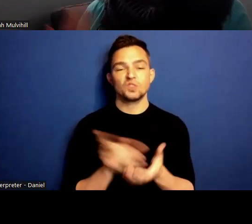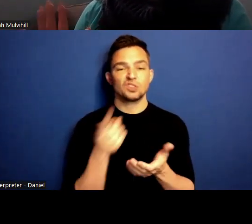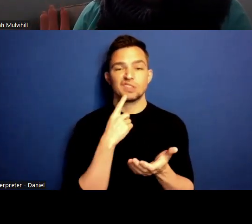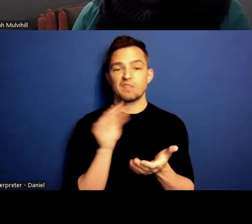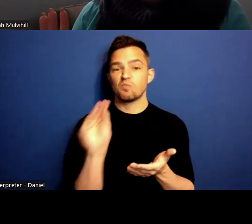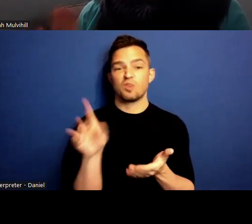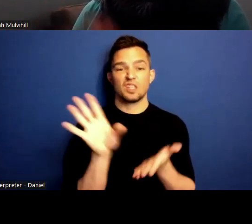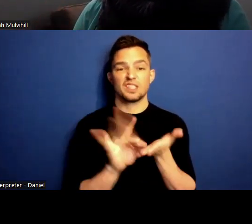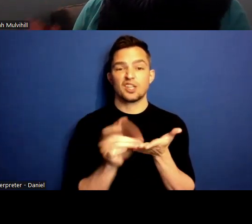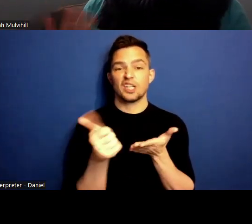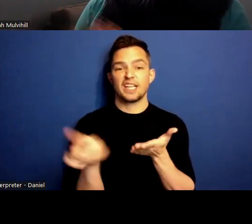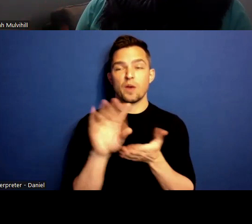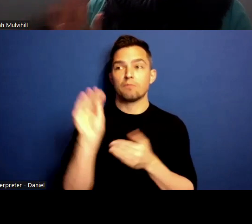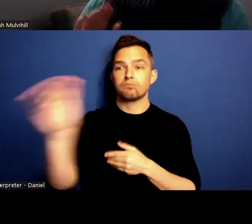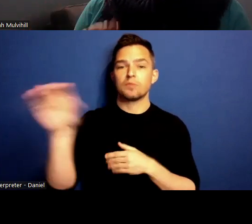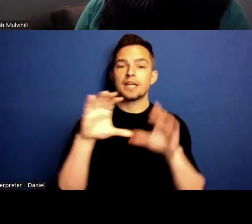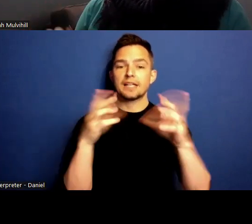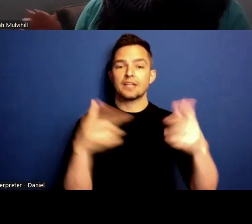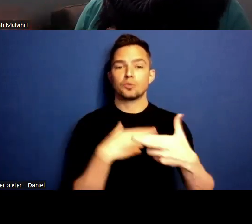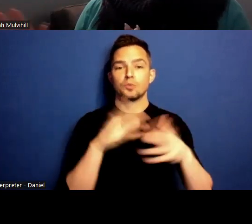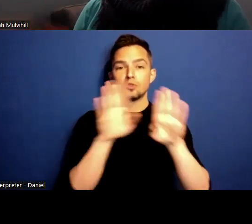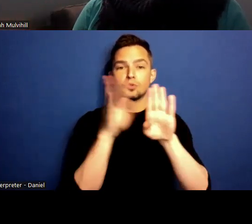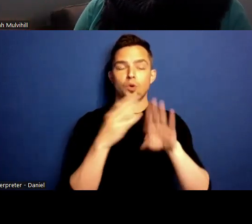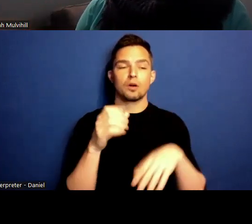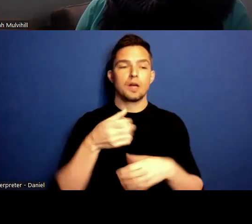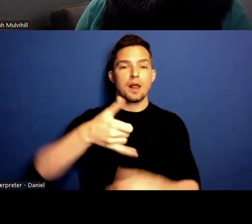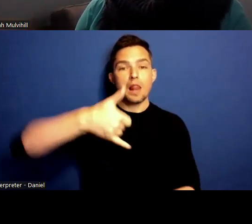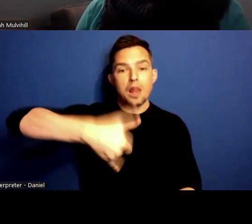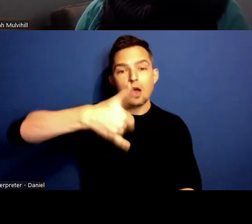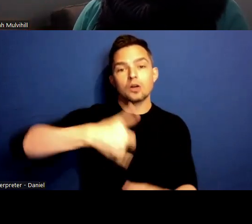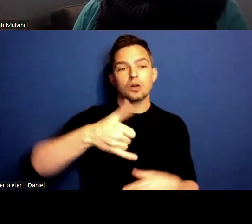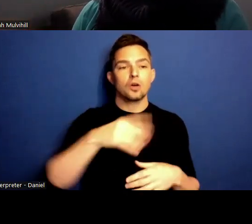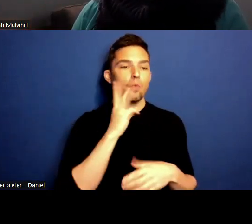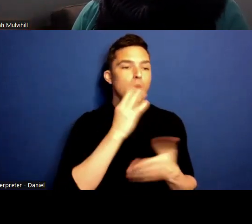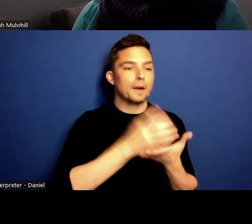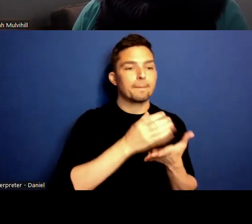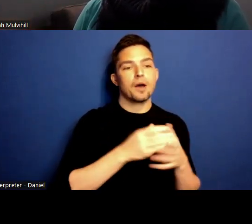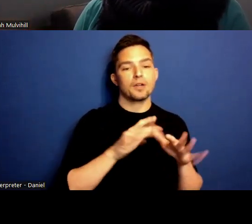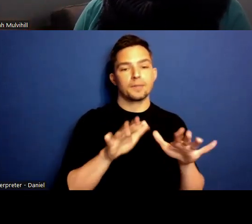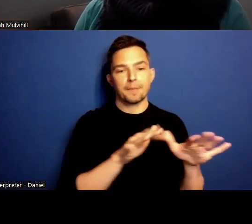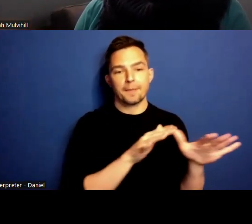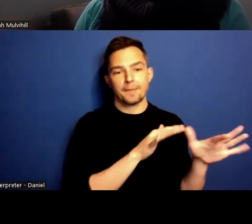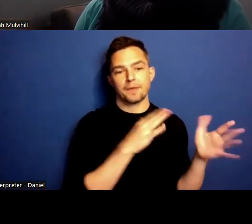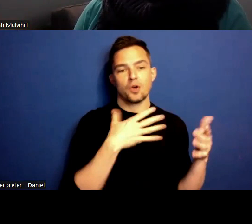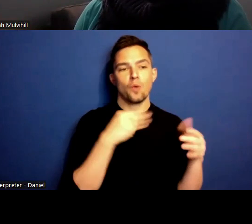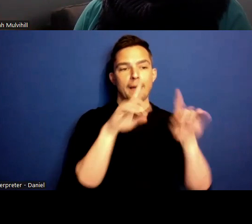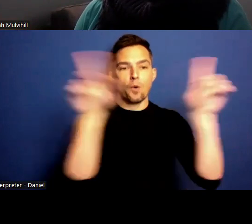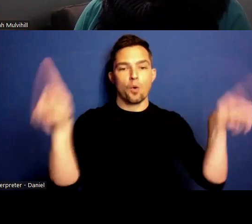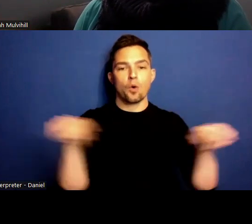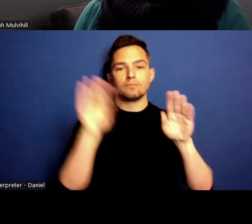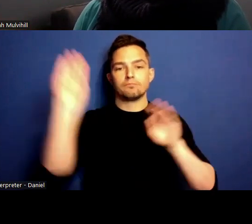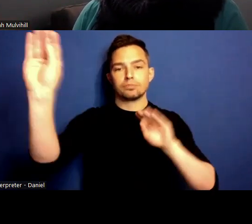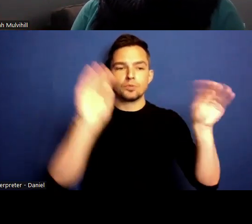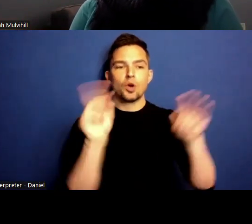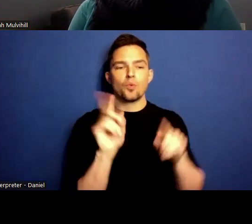sticker anywhere, right? Classroom doors, whiteboards, lockers, laptops, water bottles, anywhere a student might be able to